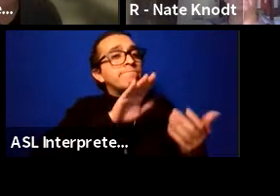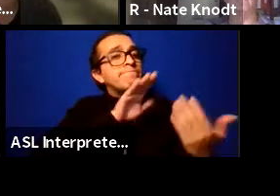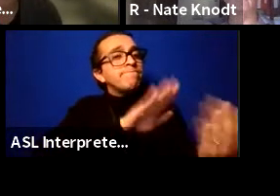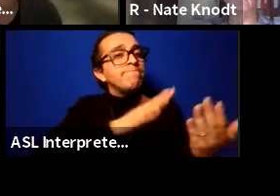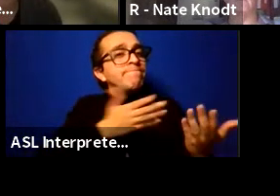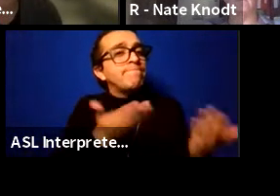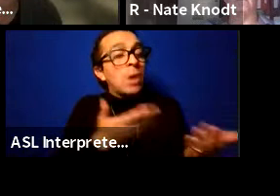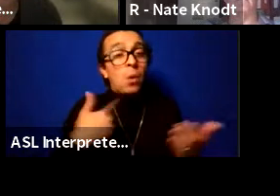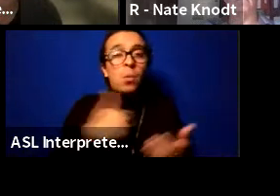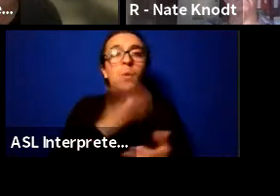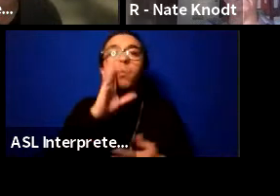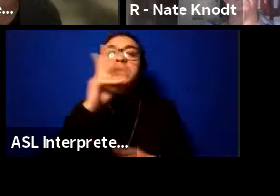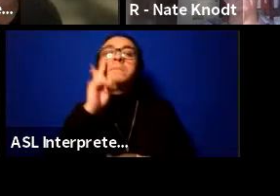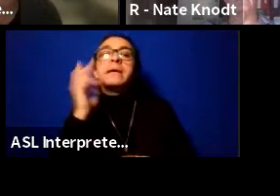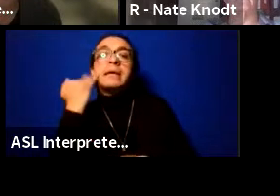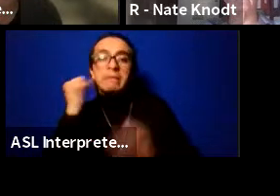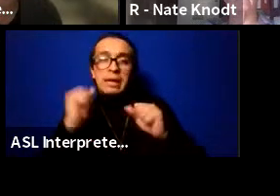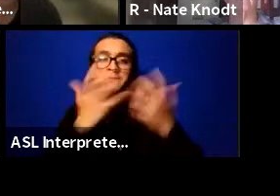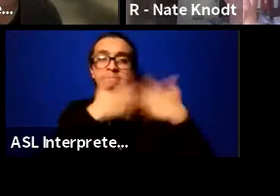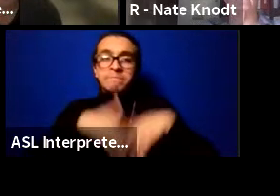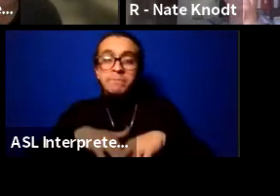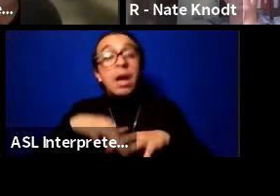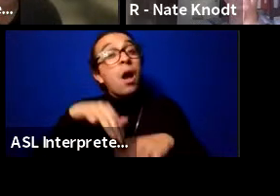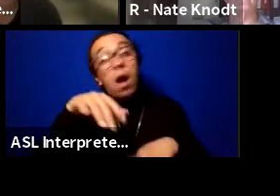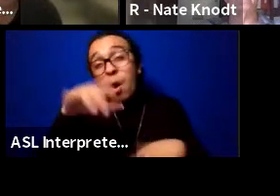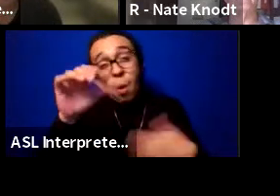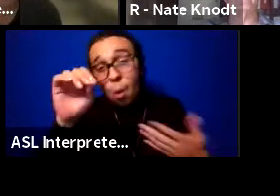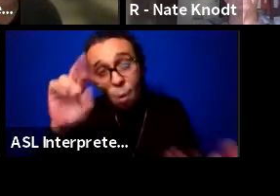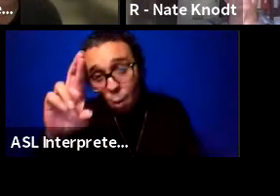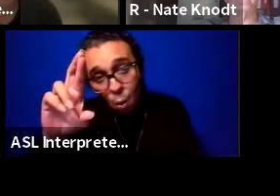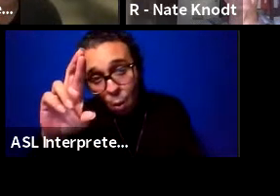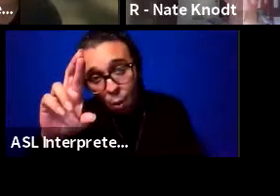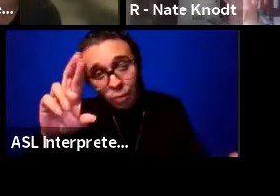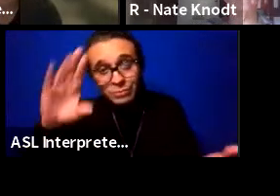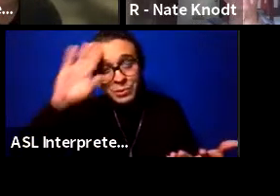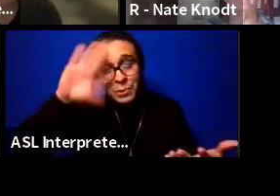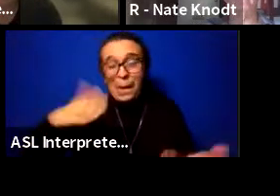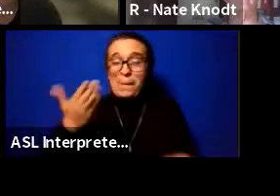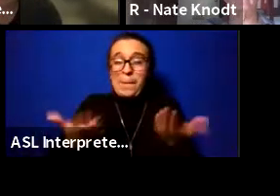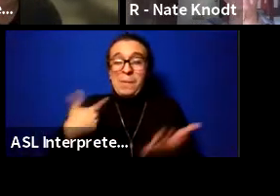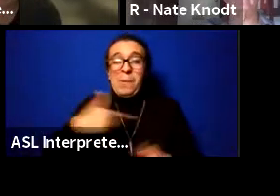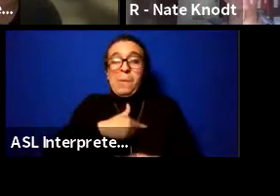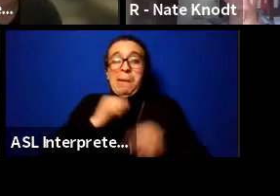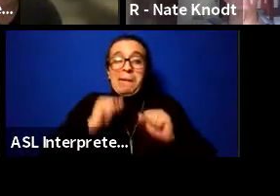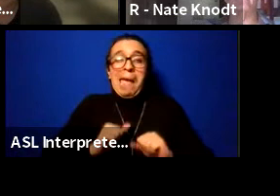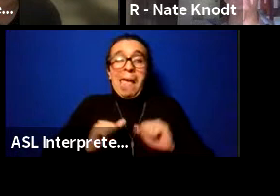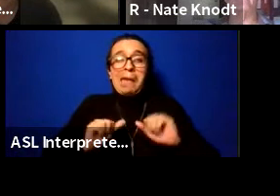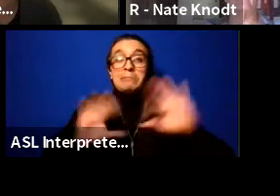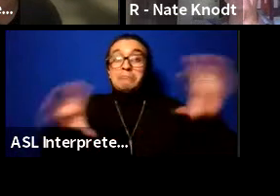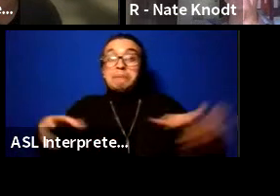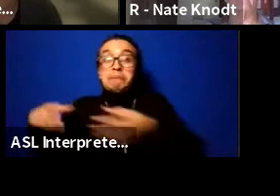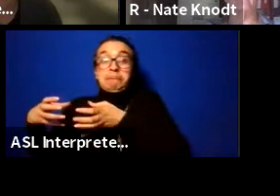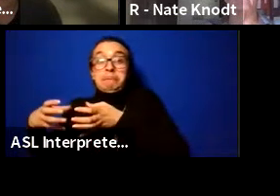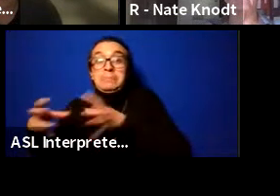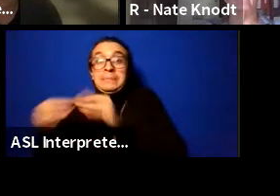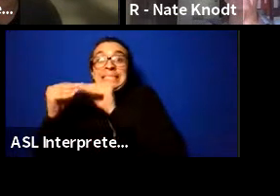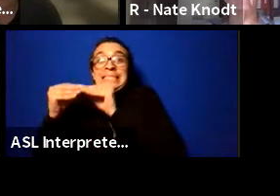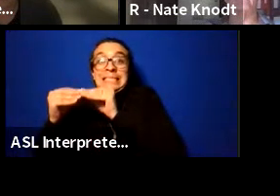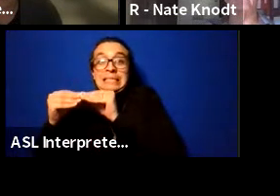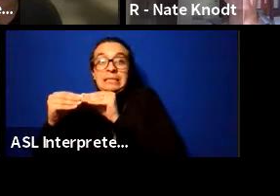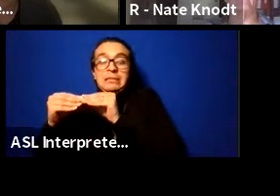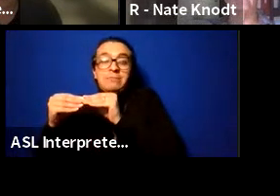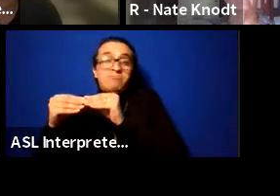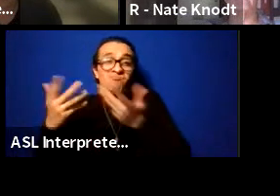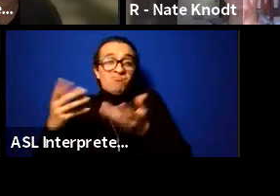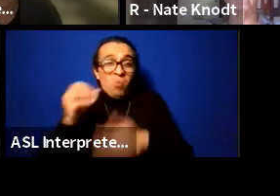next steps could be, or we do meet like in a one-off meeting off, invite anyone, or we have that discussion during the